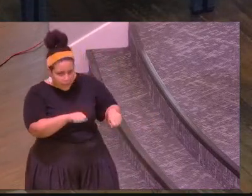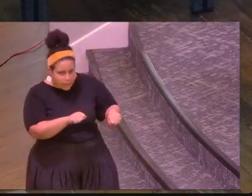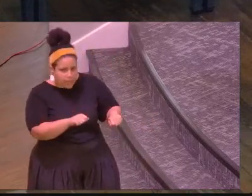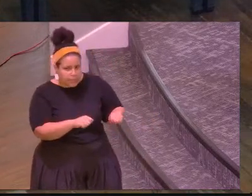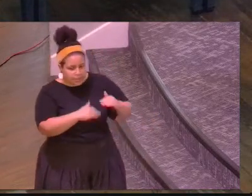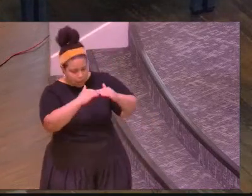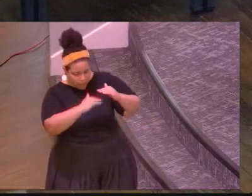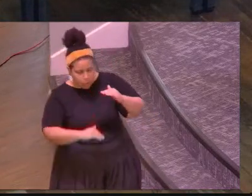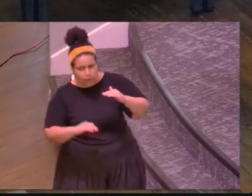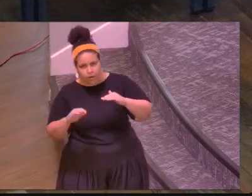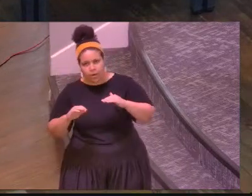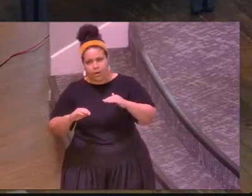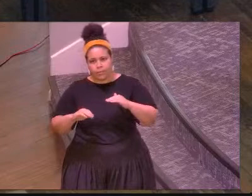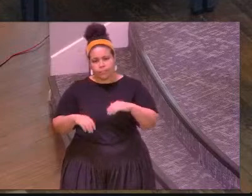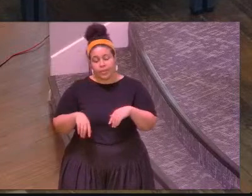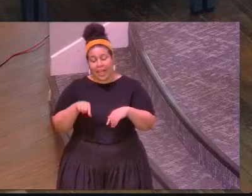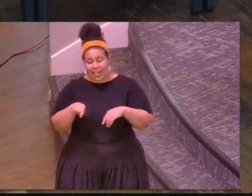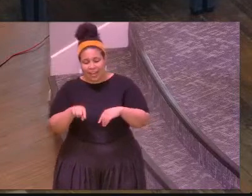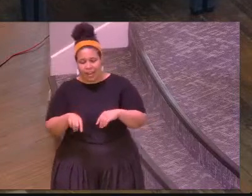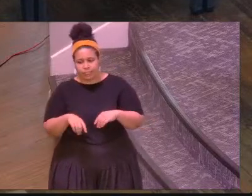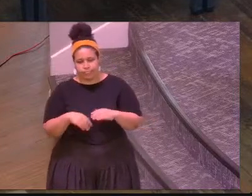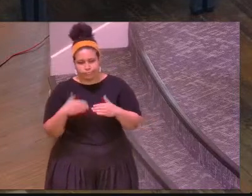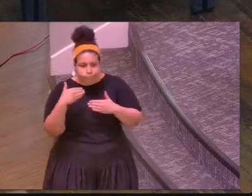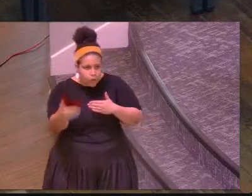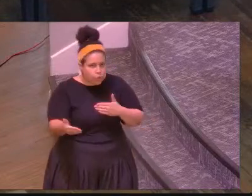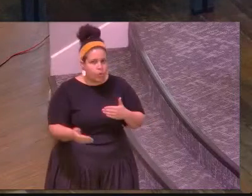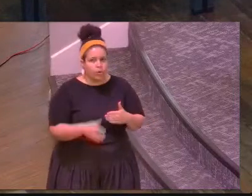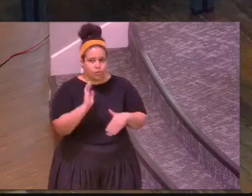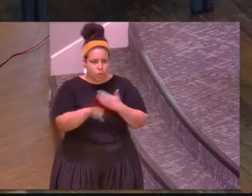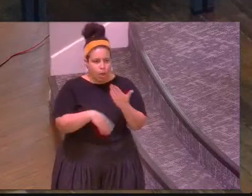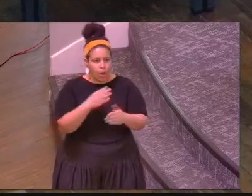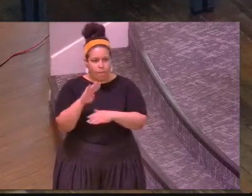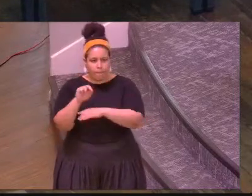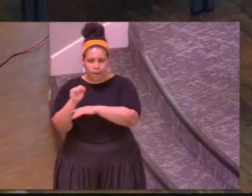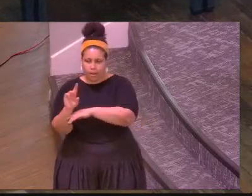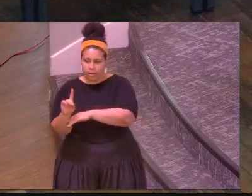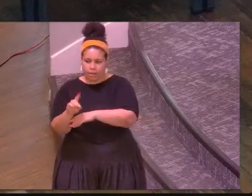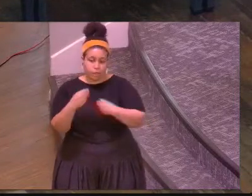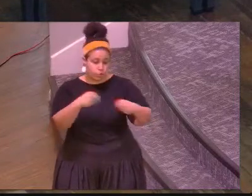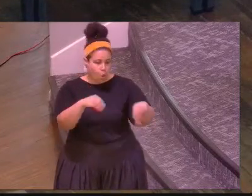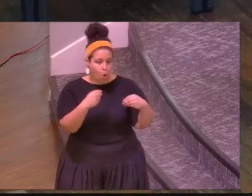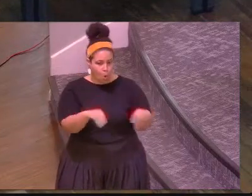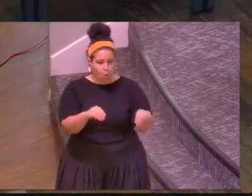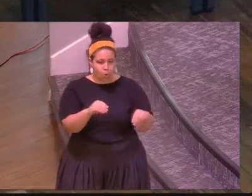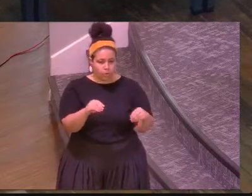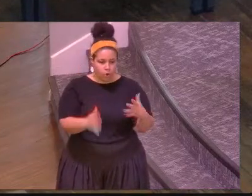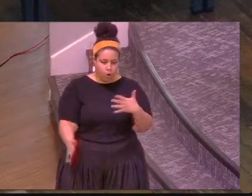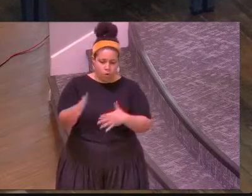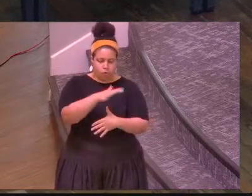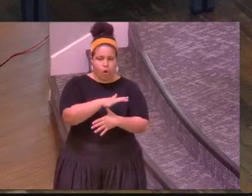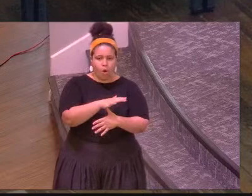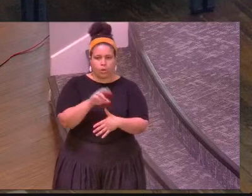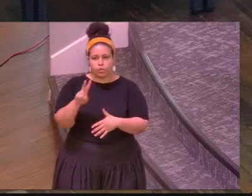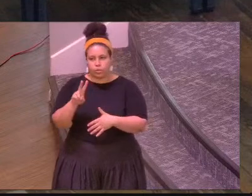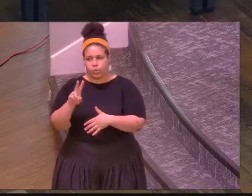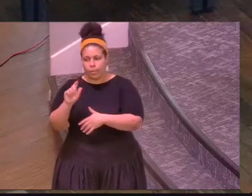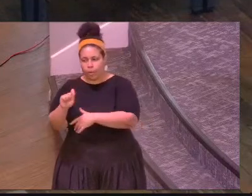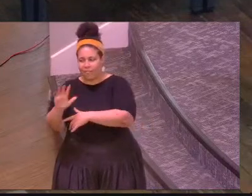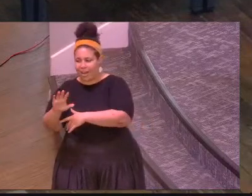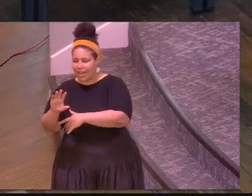yields even further. So all the bonds were sold at an overall rate of about